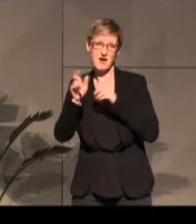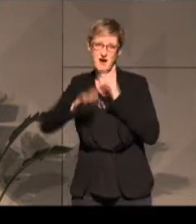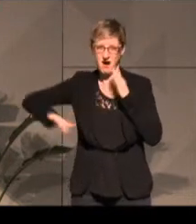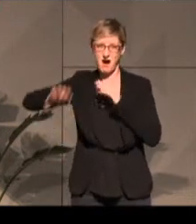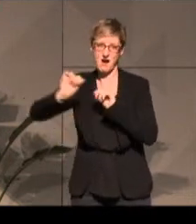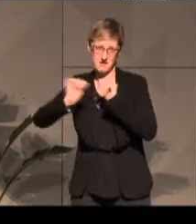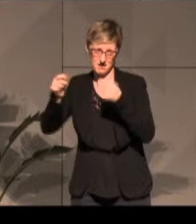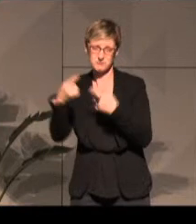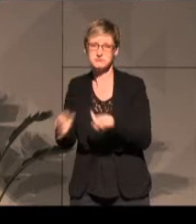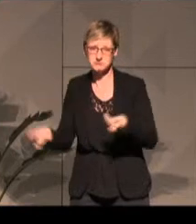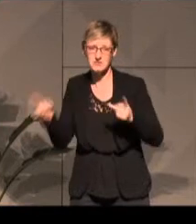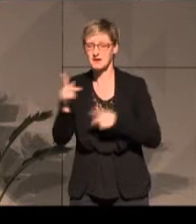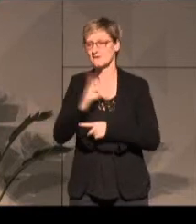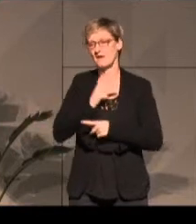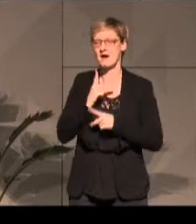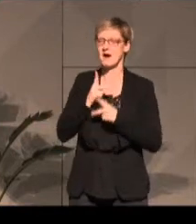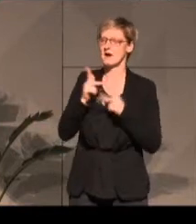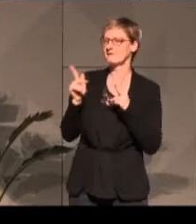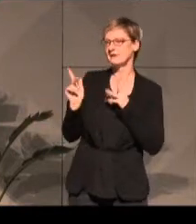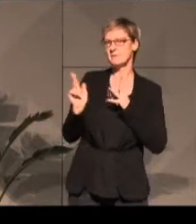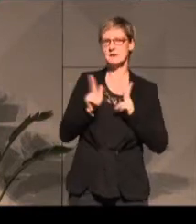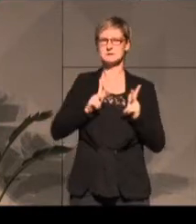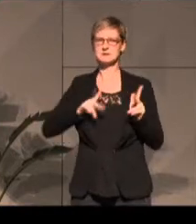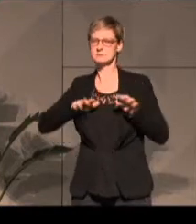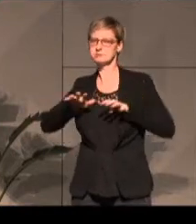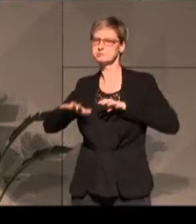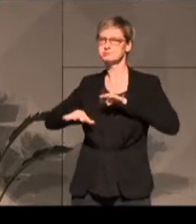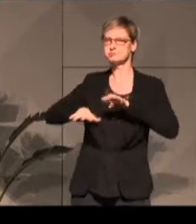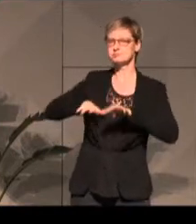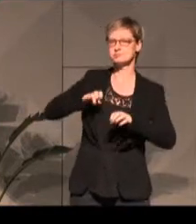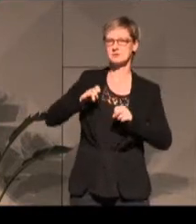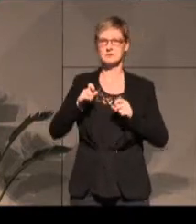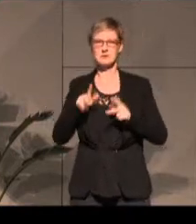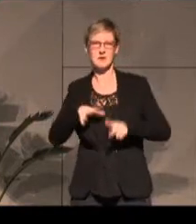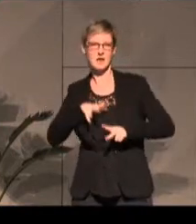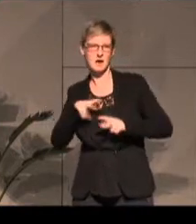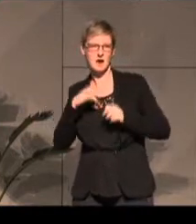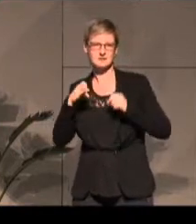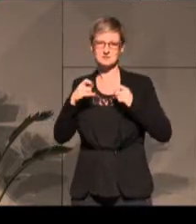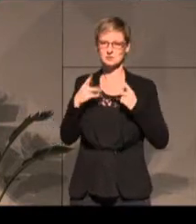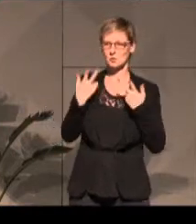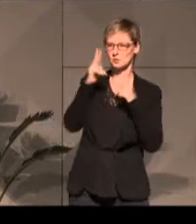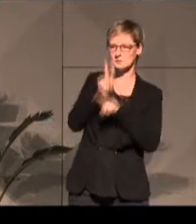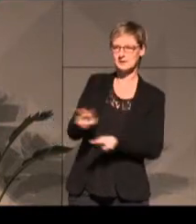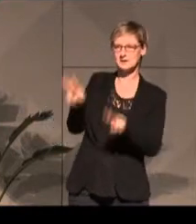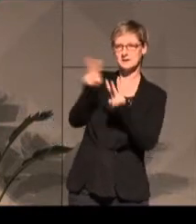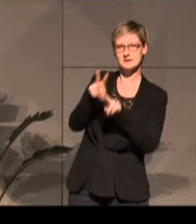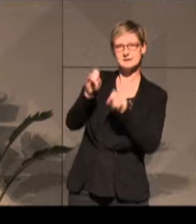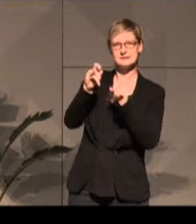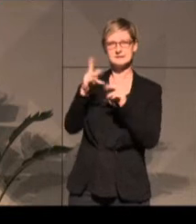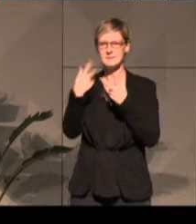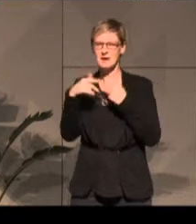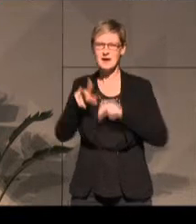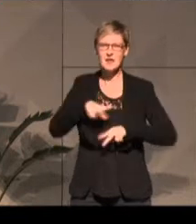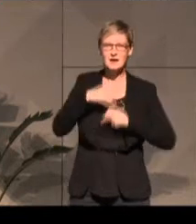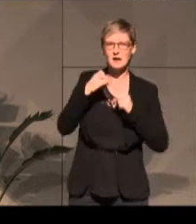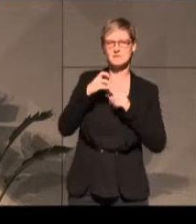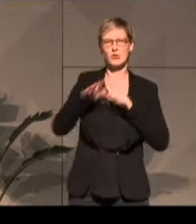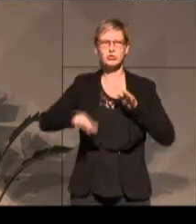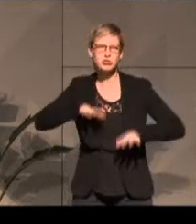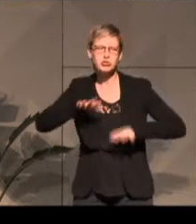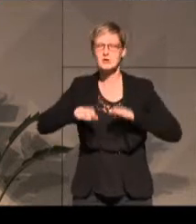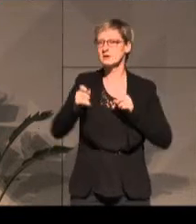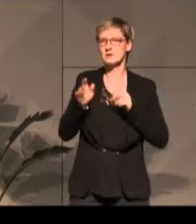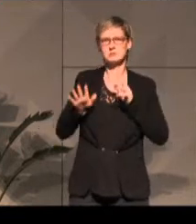research around the polar bear. Polar bears are wonderful, majestic animals. It's wonderful to watch polar bears and their living habitat